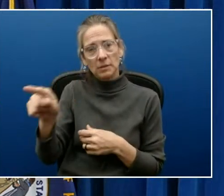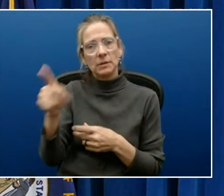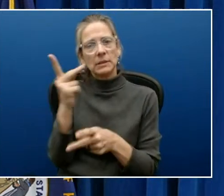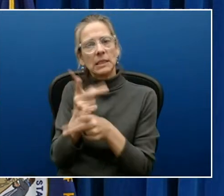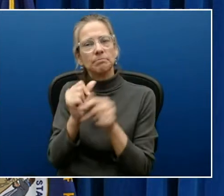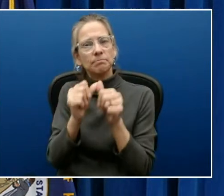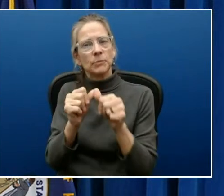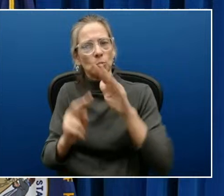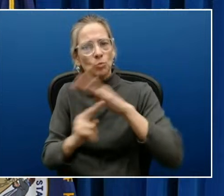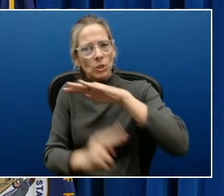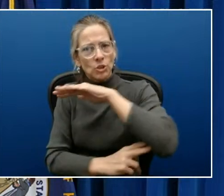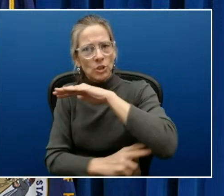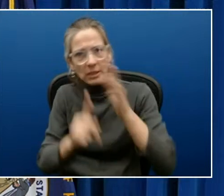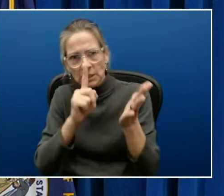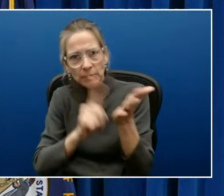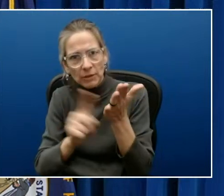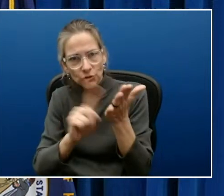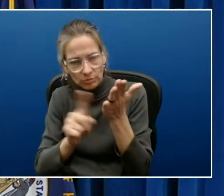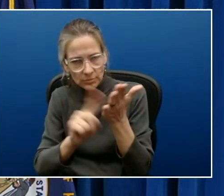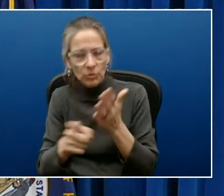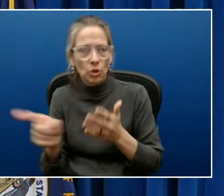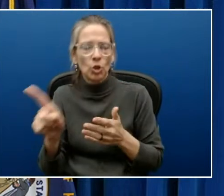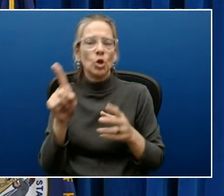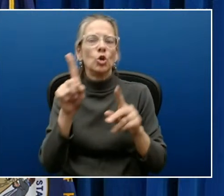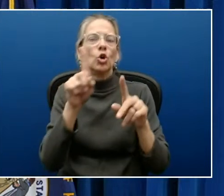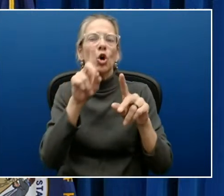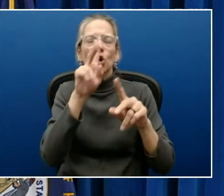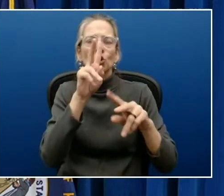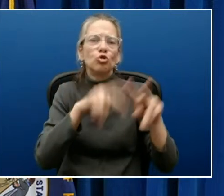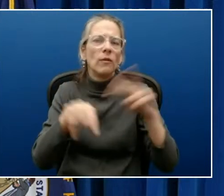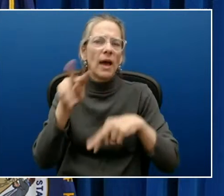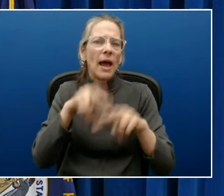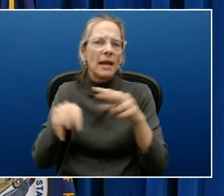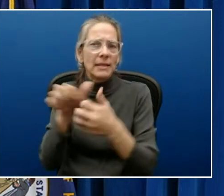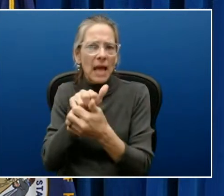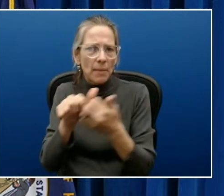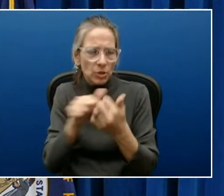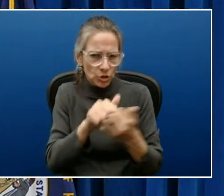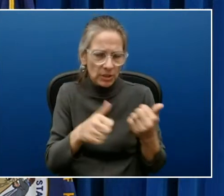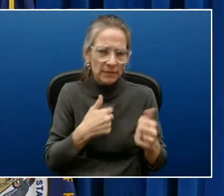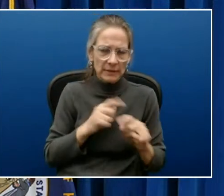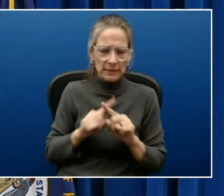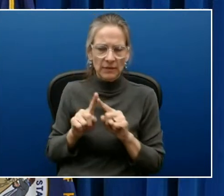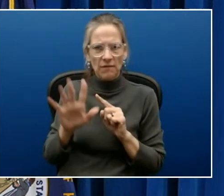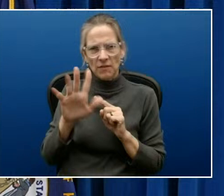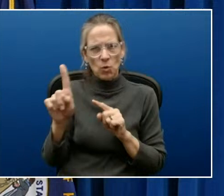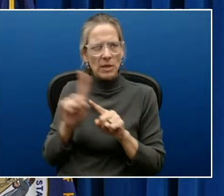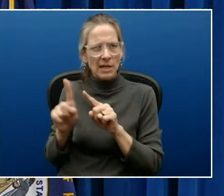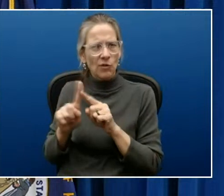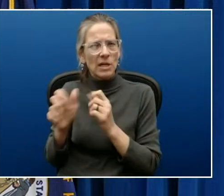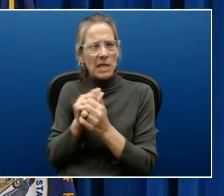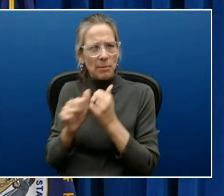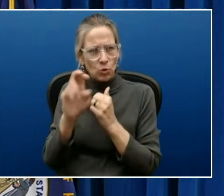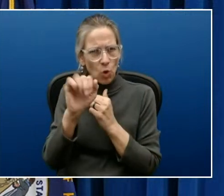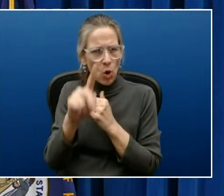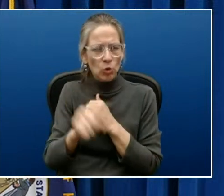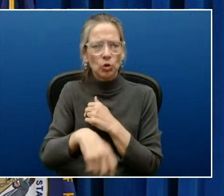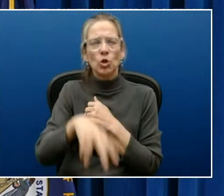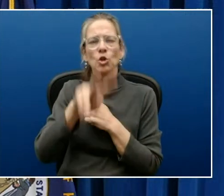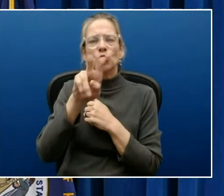damage surveys. We have 51 areas of damaged roadways so far. We've done 258 bridge